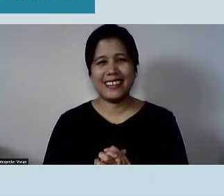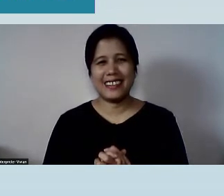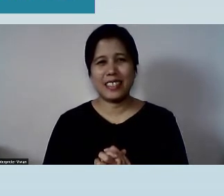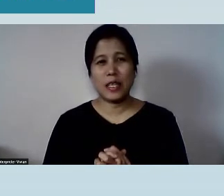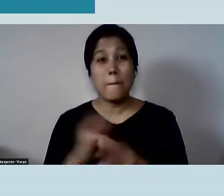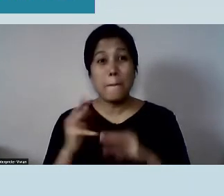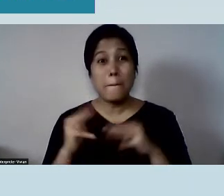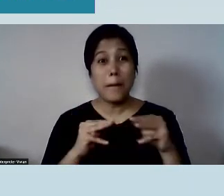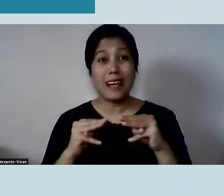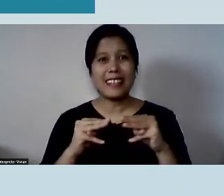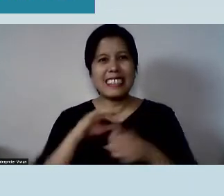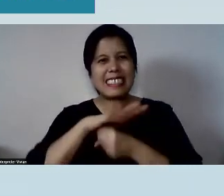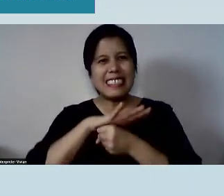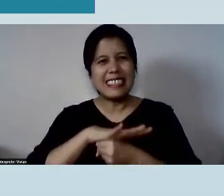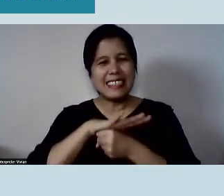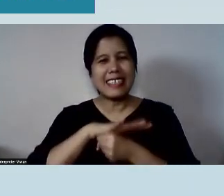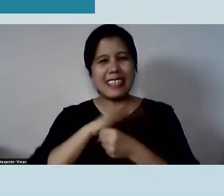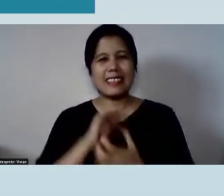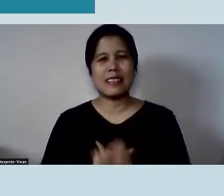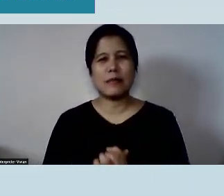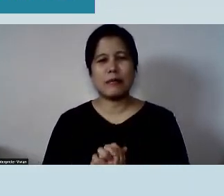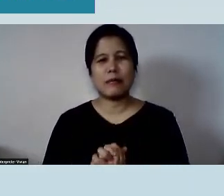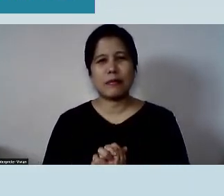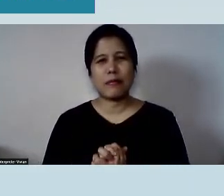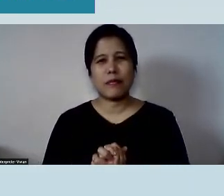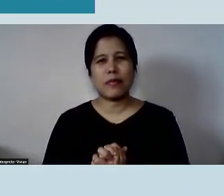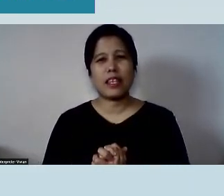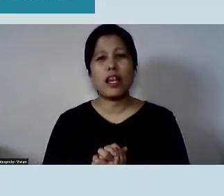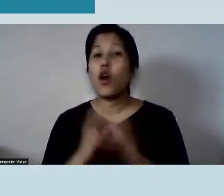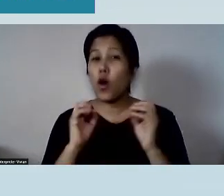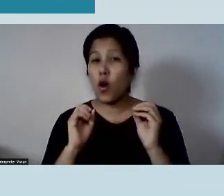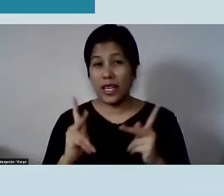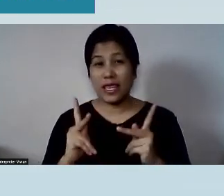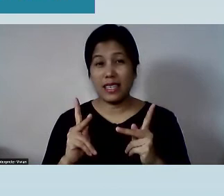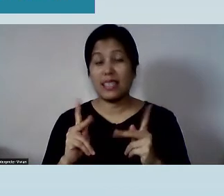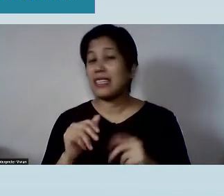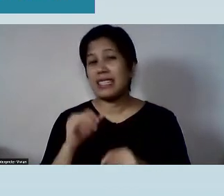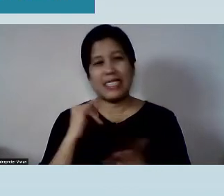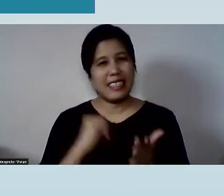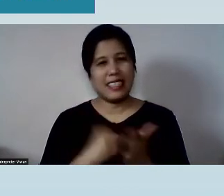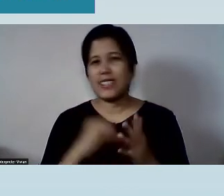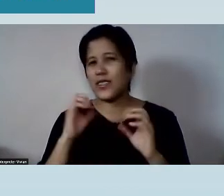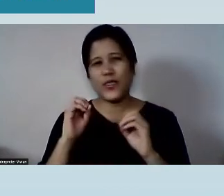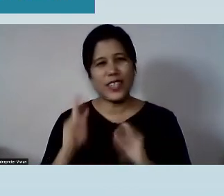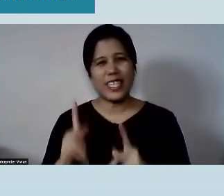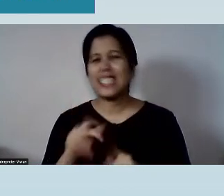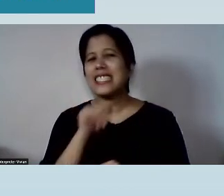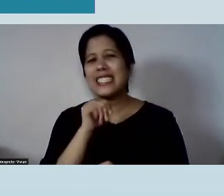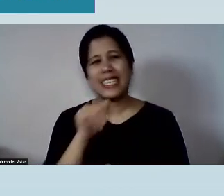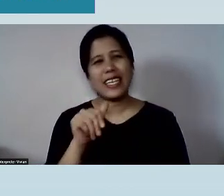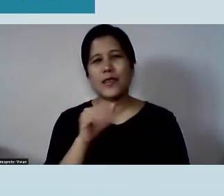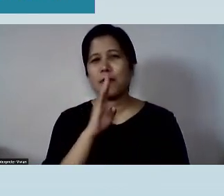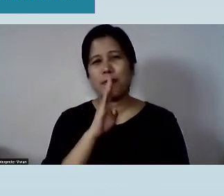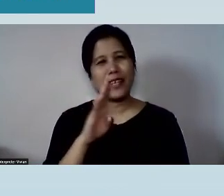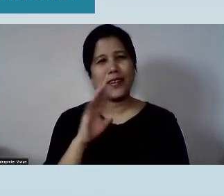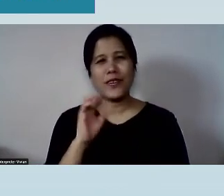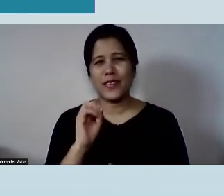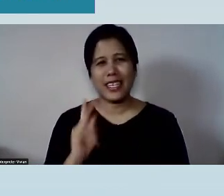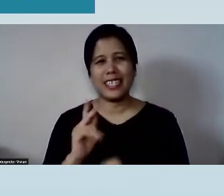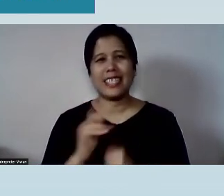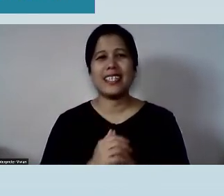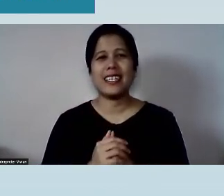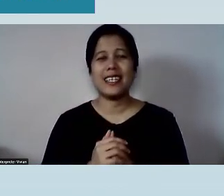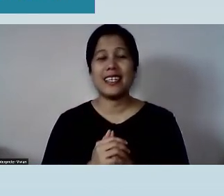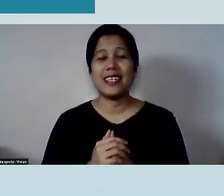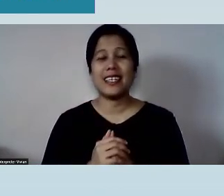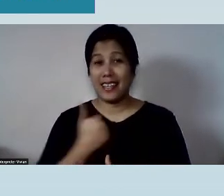Manage stress. Ask help from individuals. Again, it's okay not to be okay, lalo na in these unprecedented times. Use